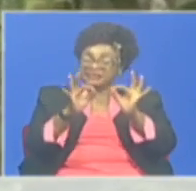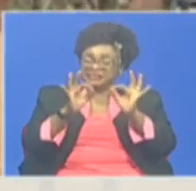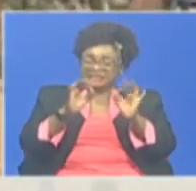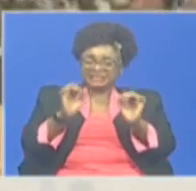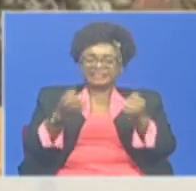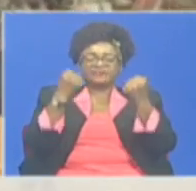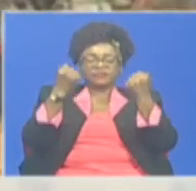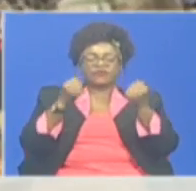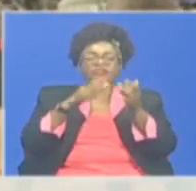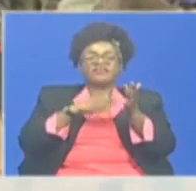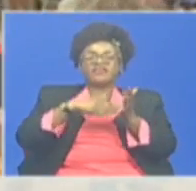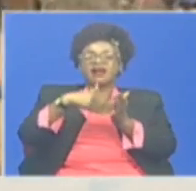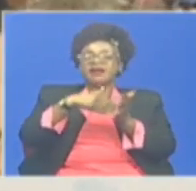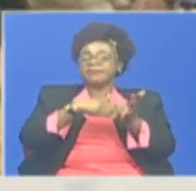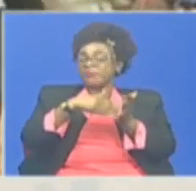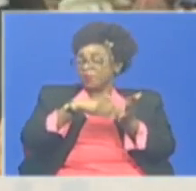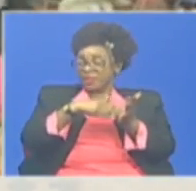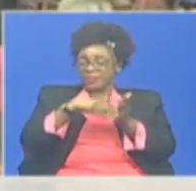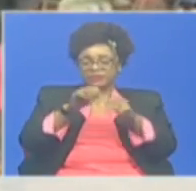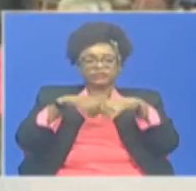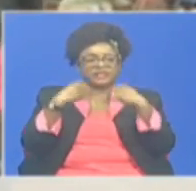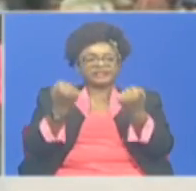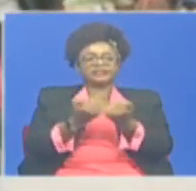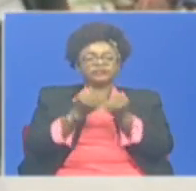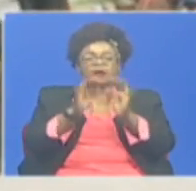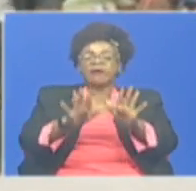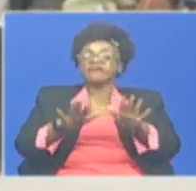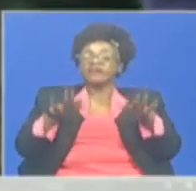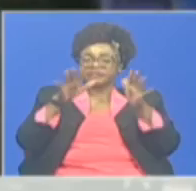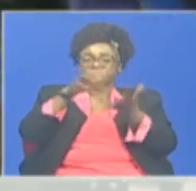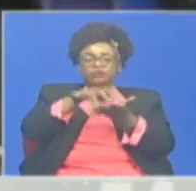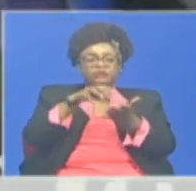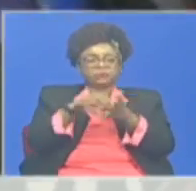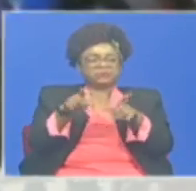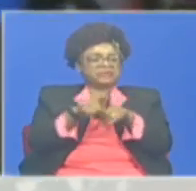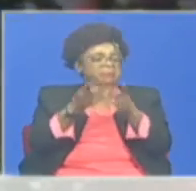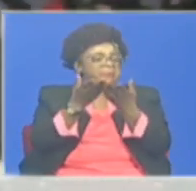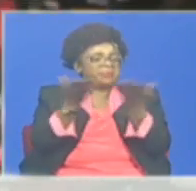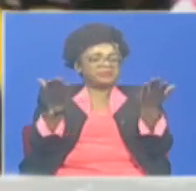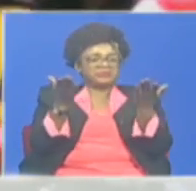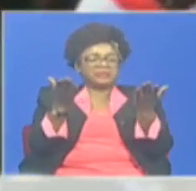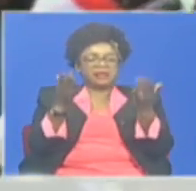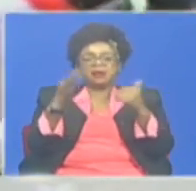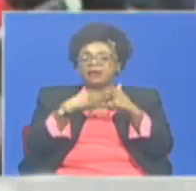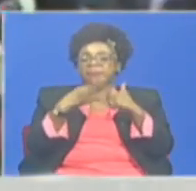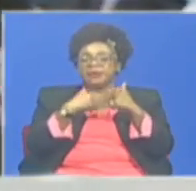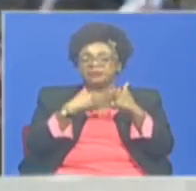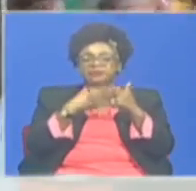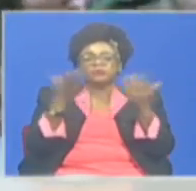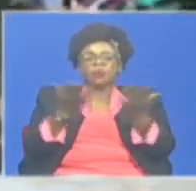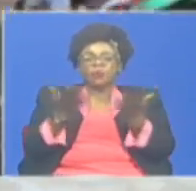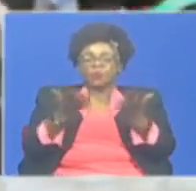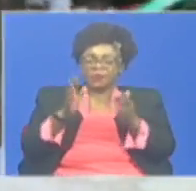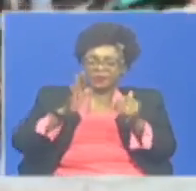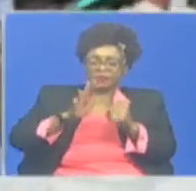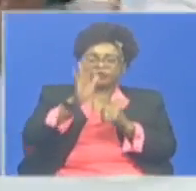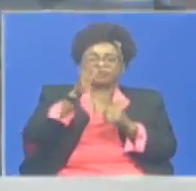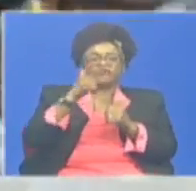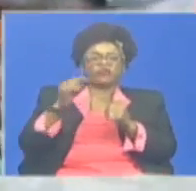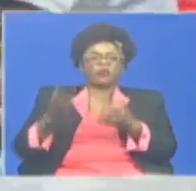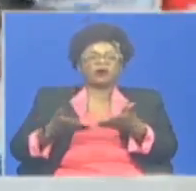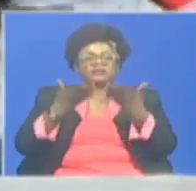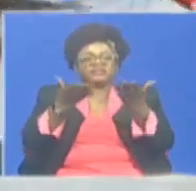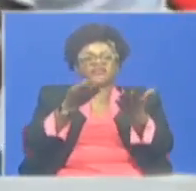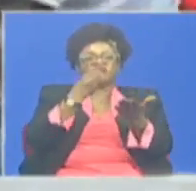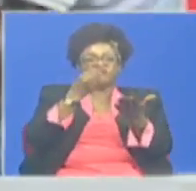the society, specifically to avoid situations like this witnessed in Kibra, where the recipients of the aid packages